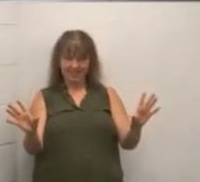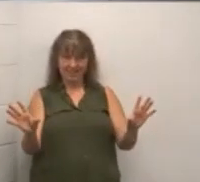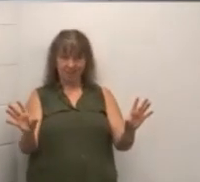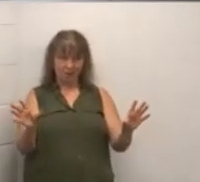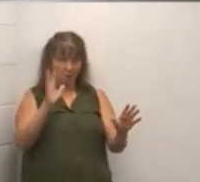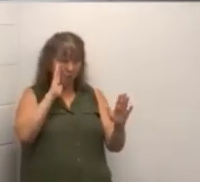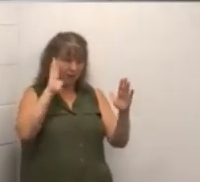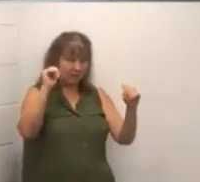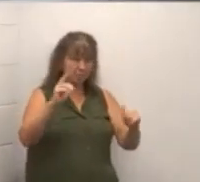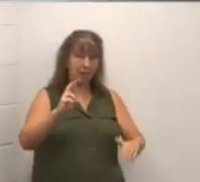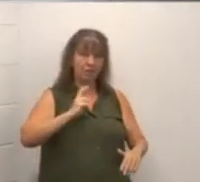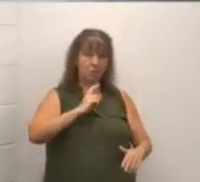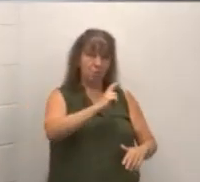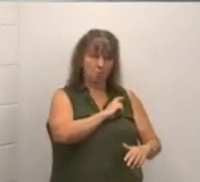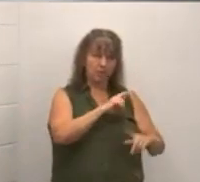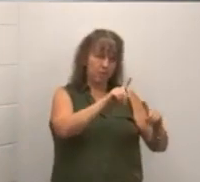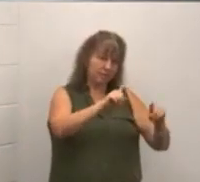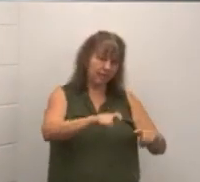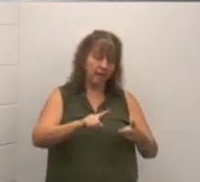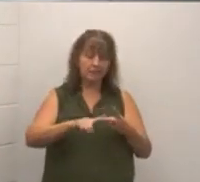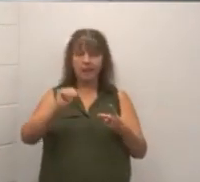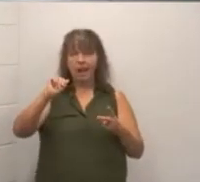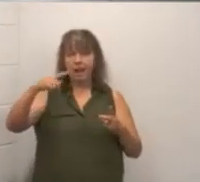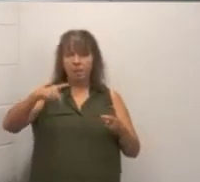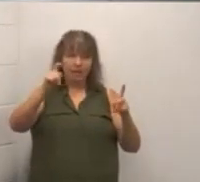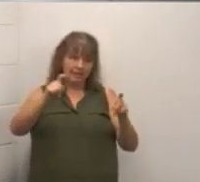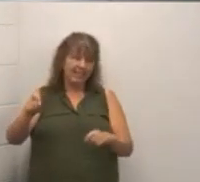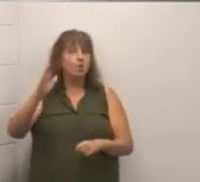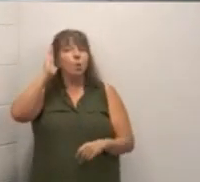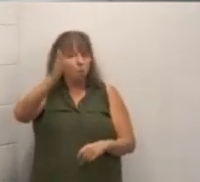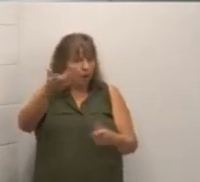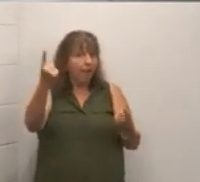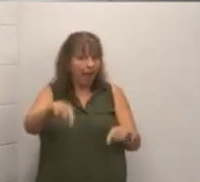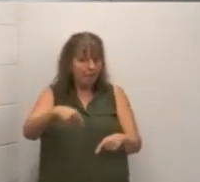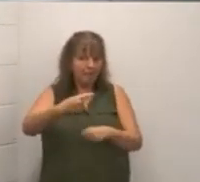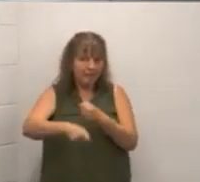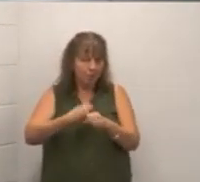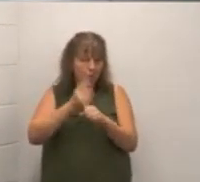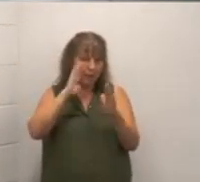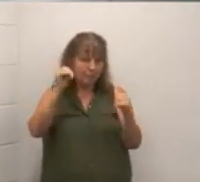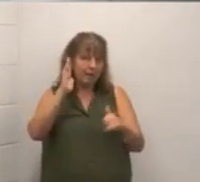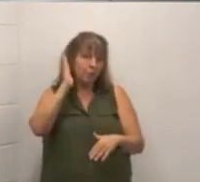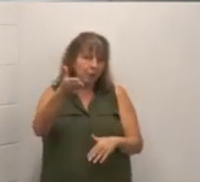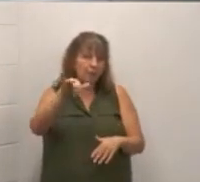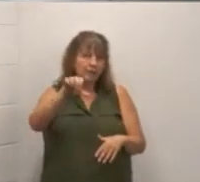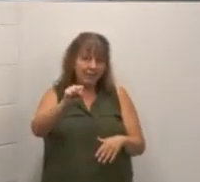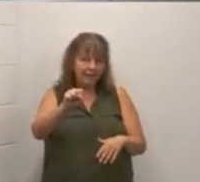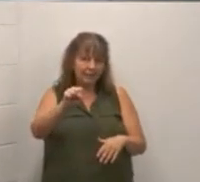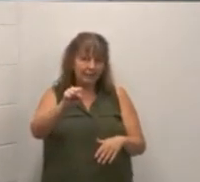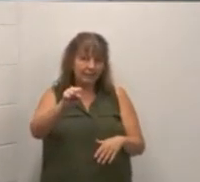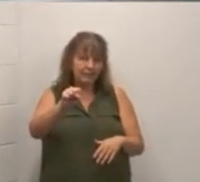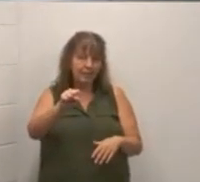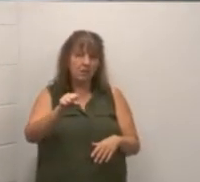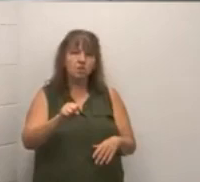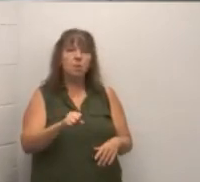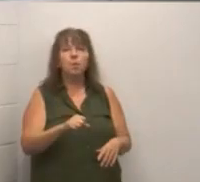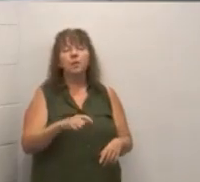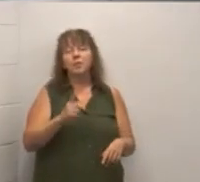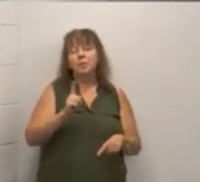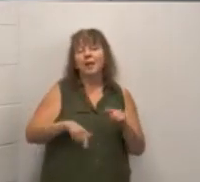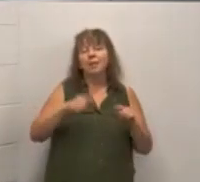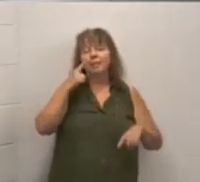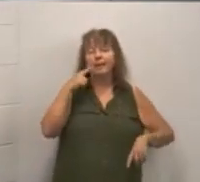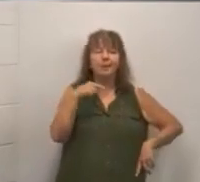anticipate Regents exams and AP exams and any other kind of assessment to be on the table this year. So we can't look at the hybrid model